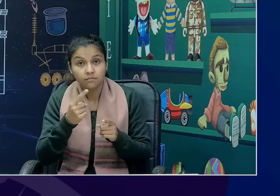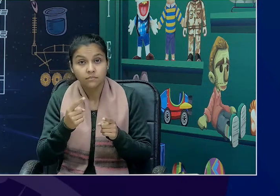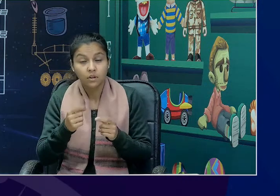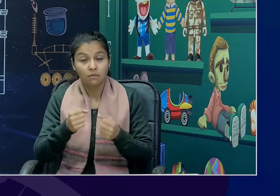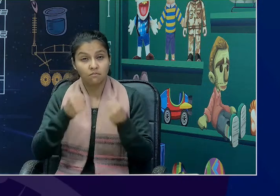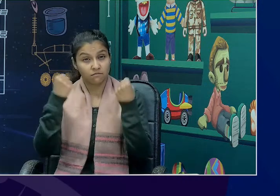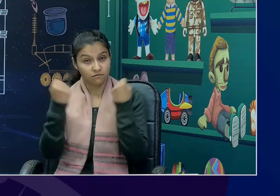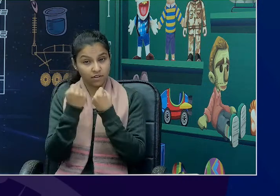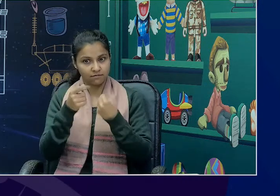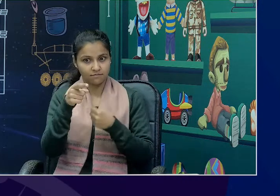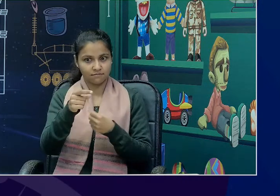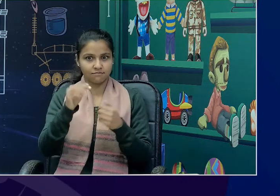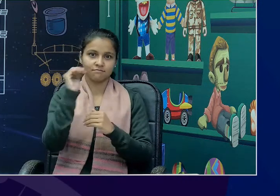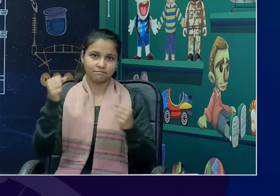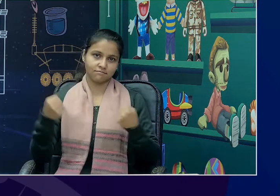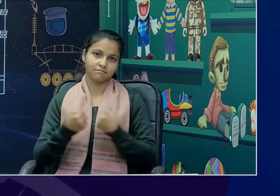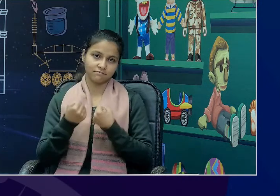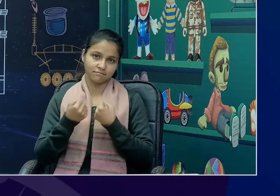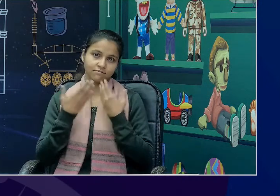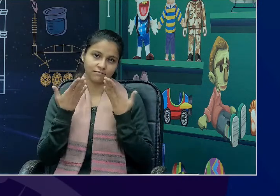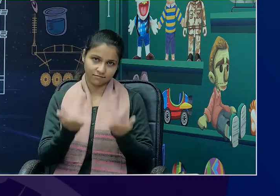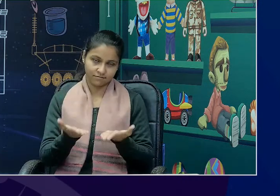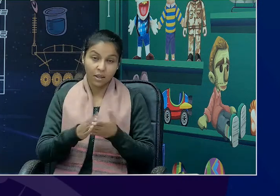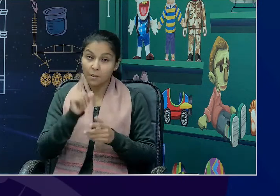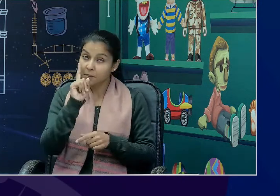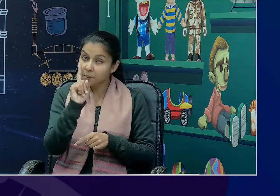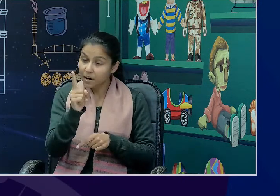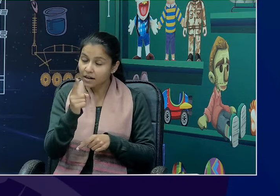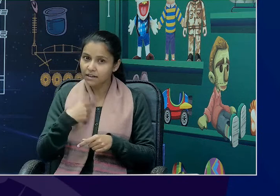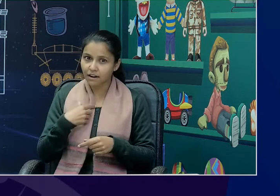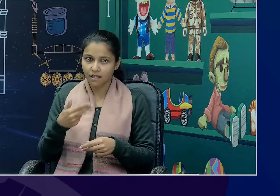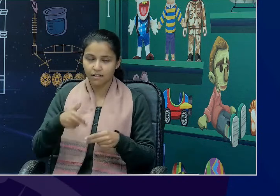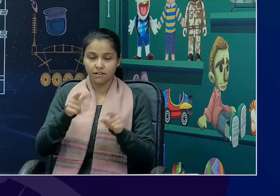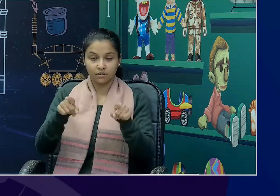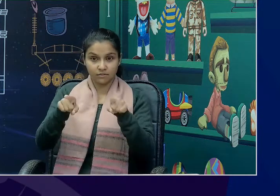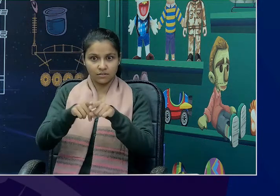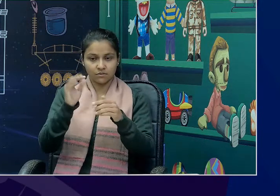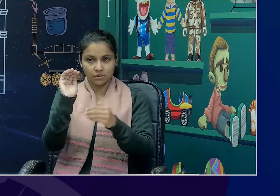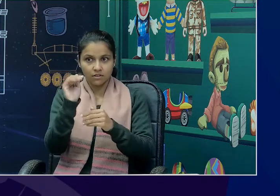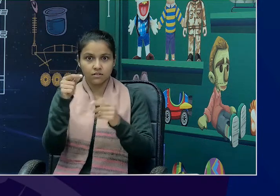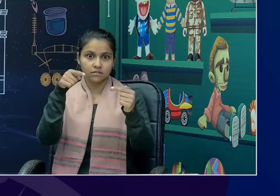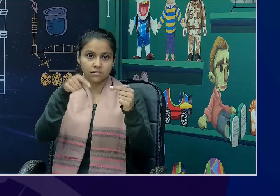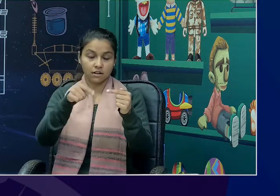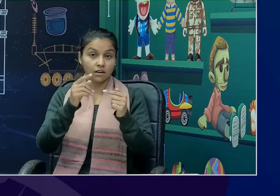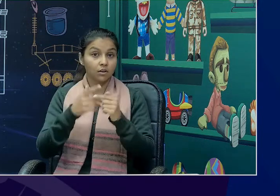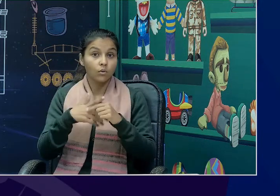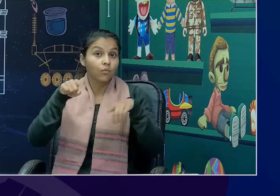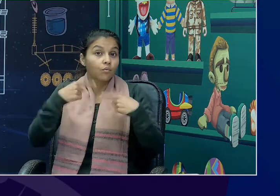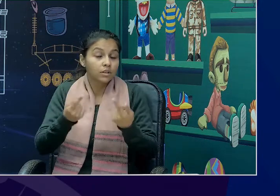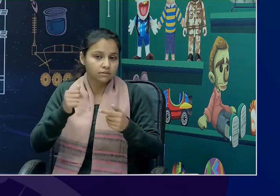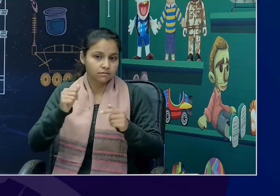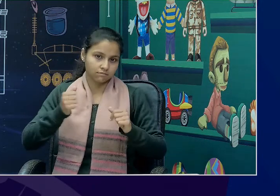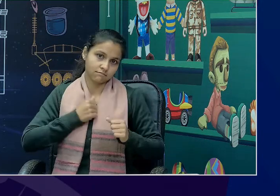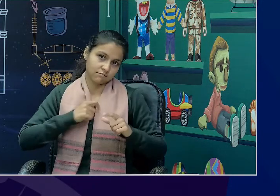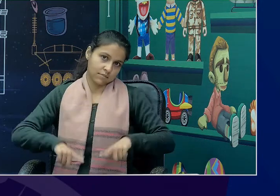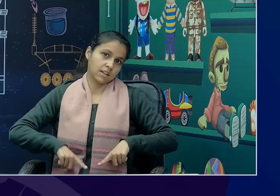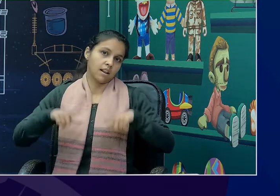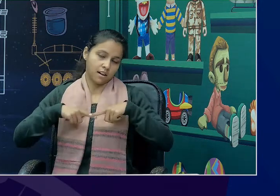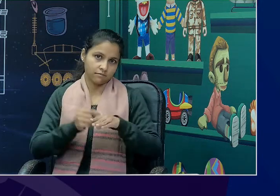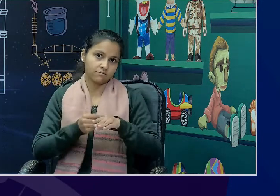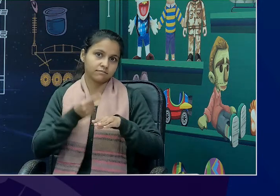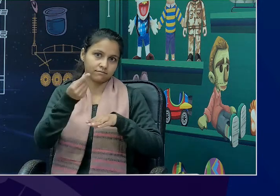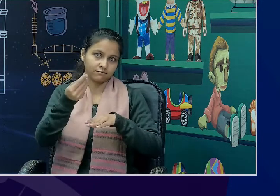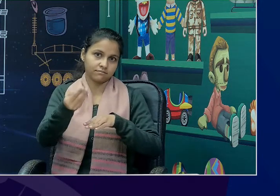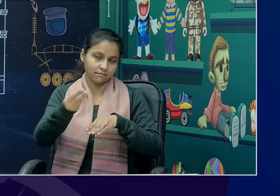fight with the snake. Not a fight, but an encounter with the snake, which would have taken his life also. But